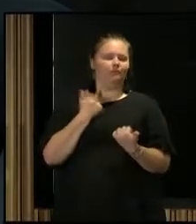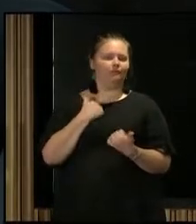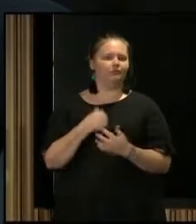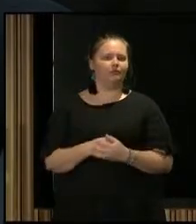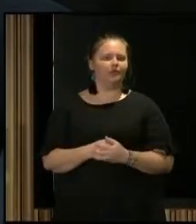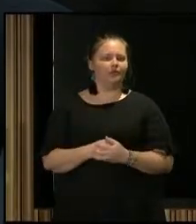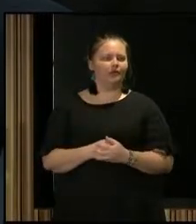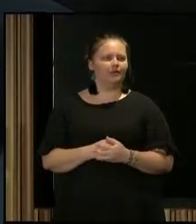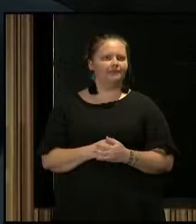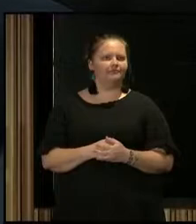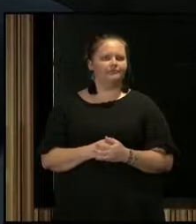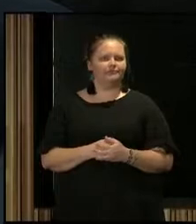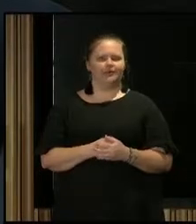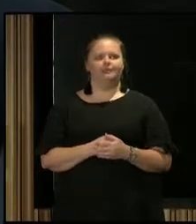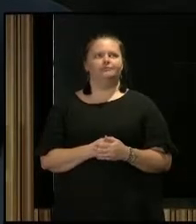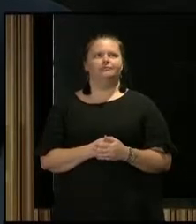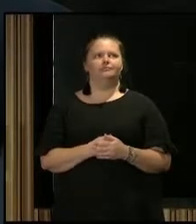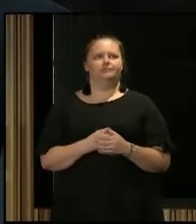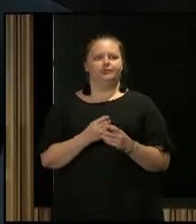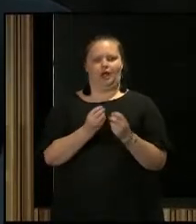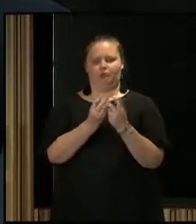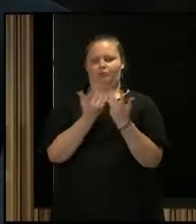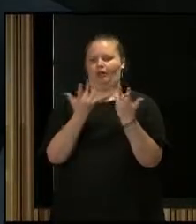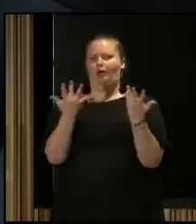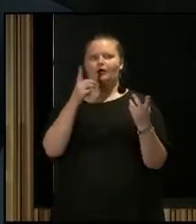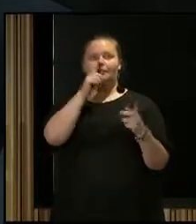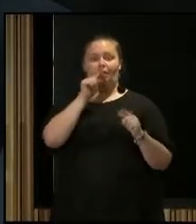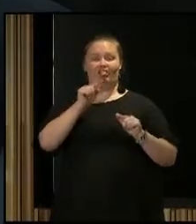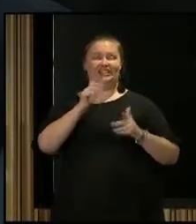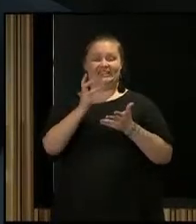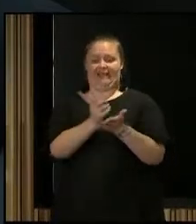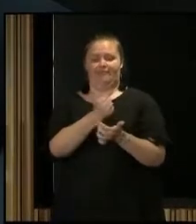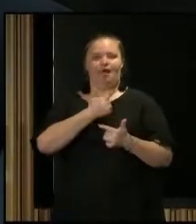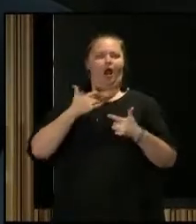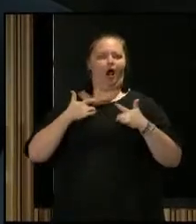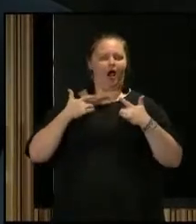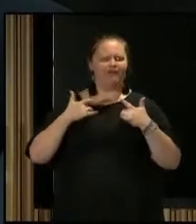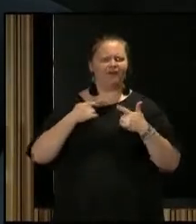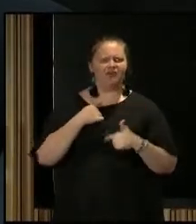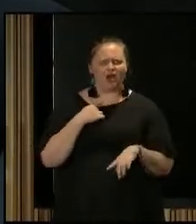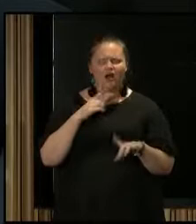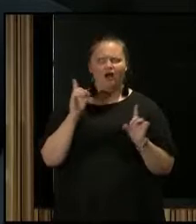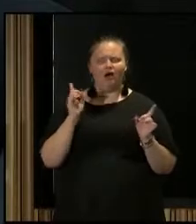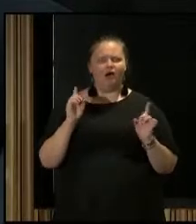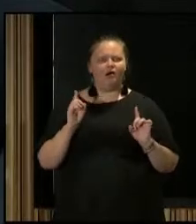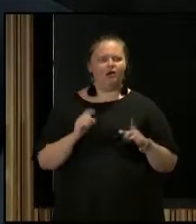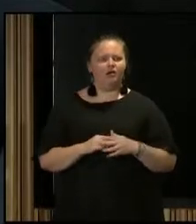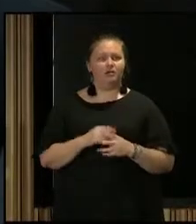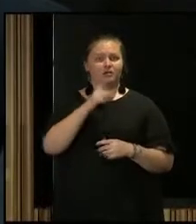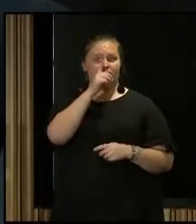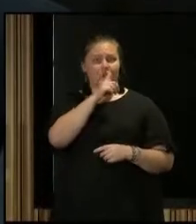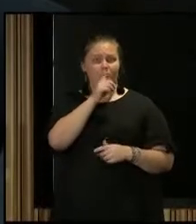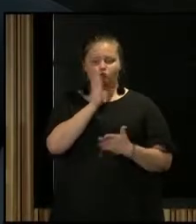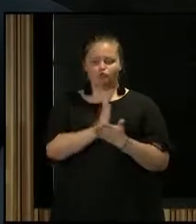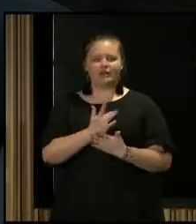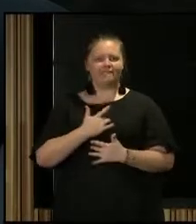more than I could count on my hands, people were saying, this saved my life. Mm. I couldn't even fathom that. I mean, people were genuinely feeling